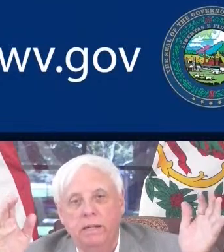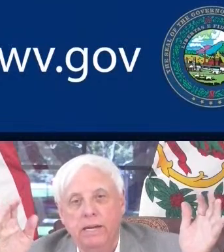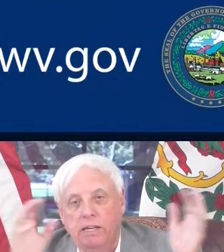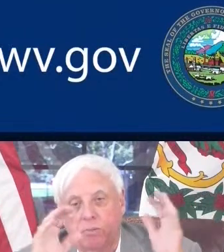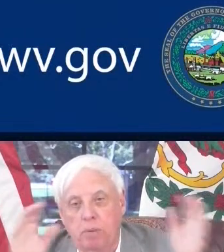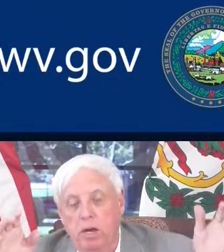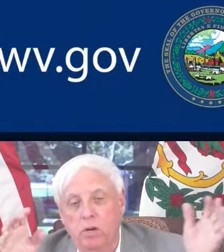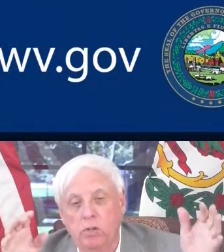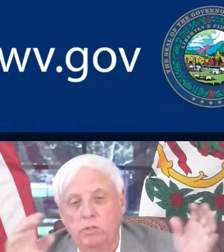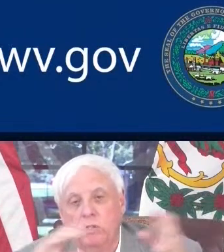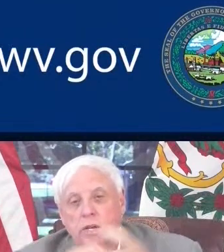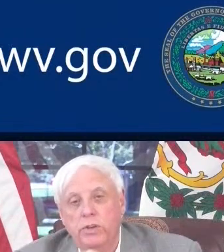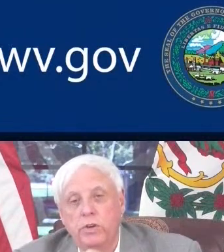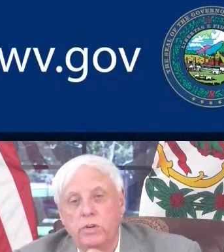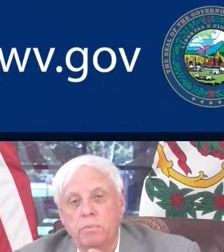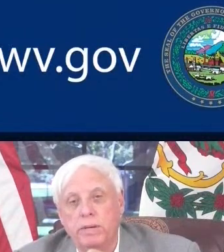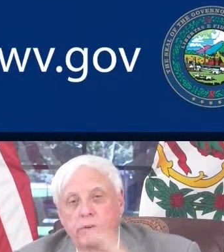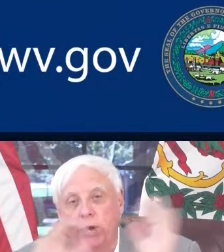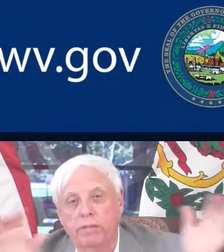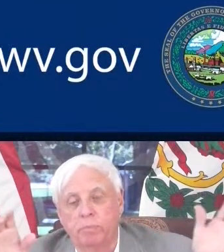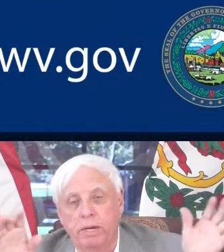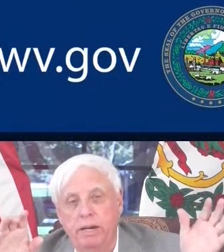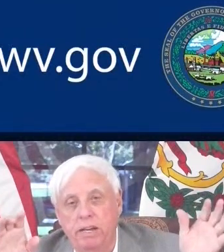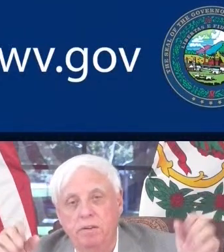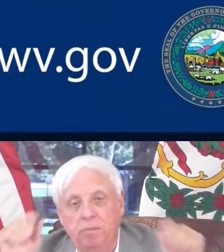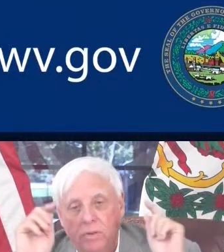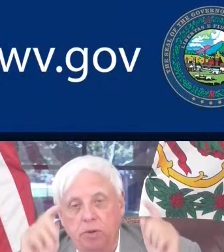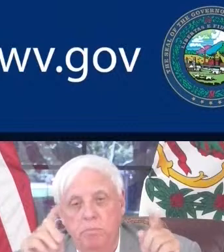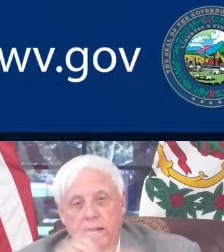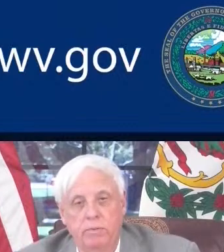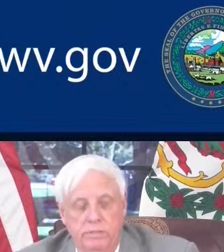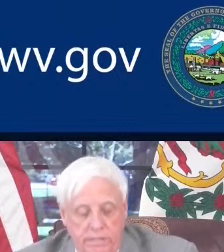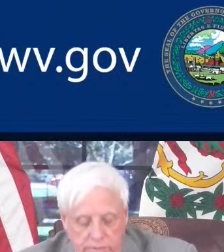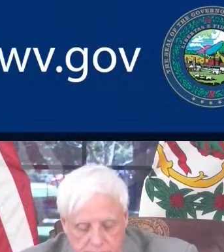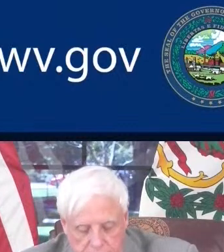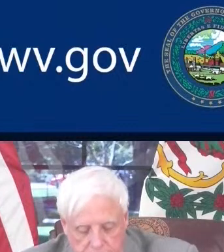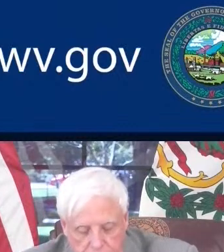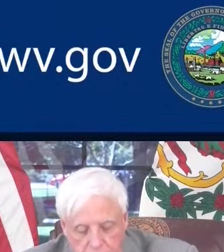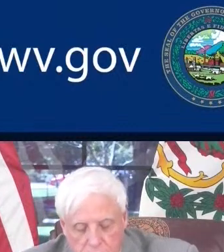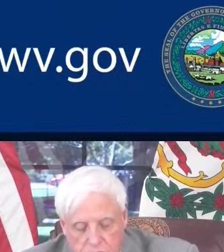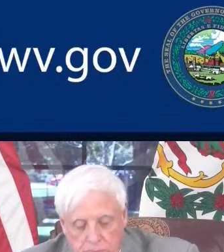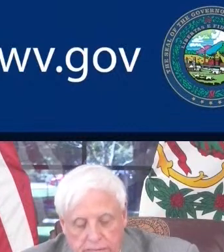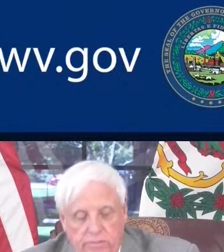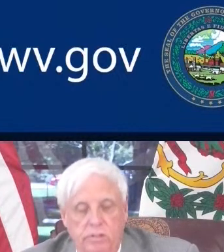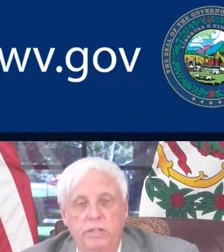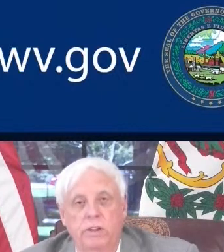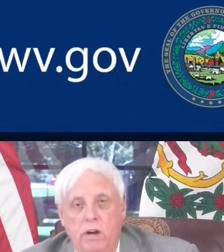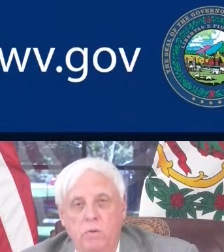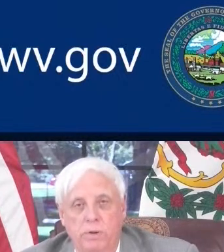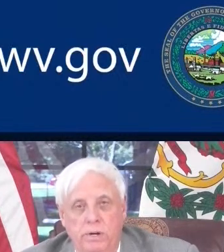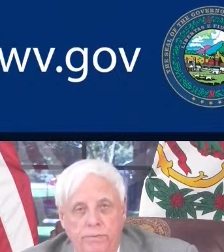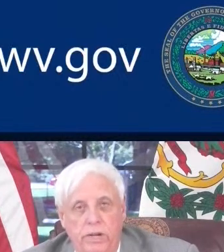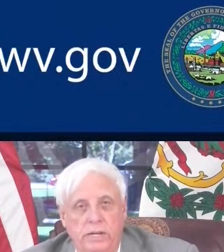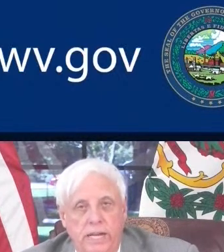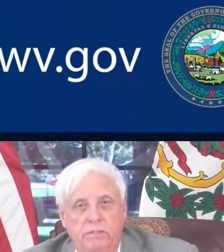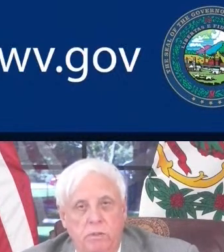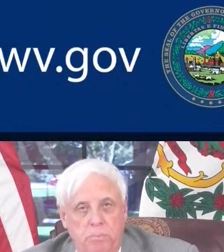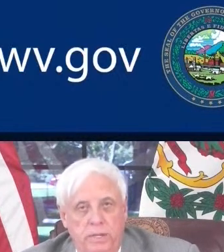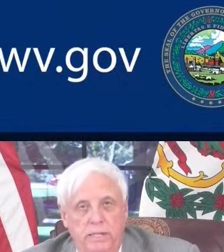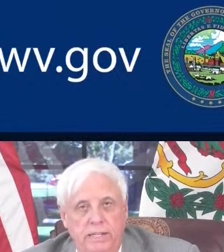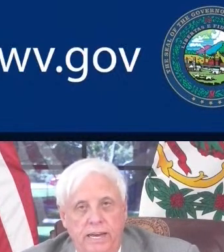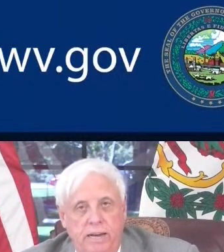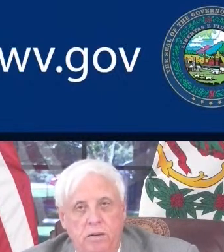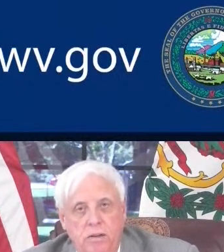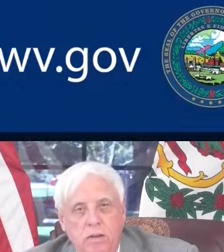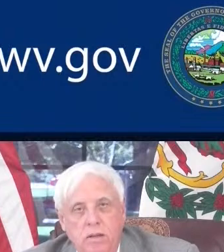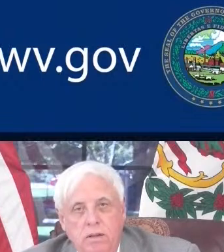be exposed, you could be transmitting, you may receive the shot. So basically they're opening the floodgates